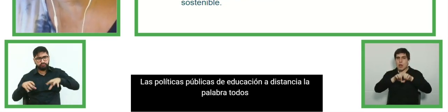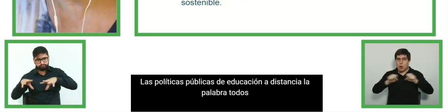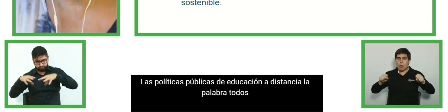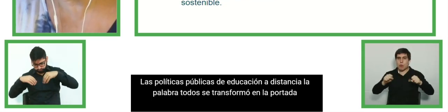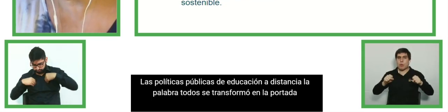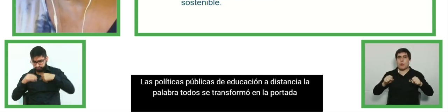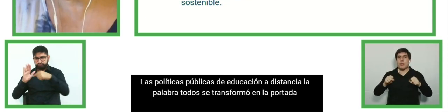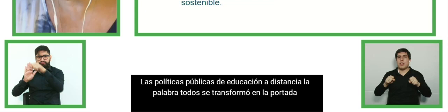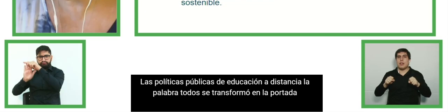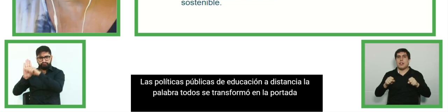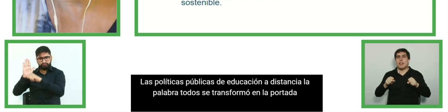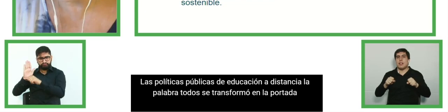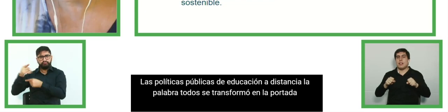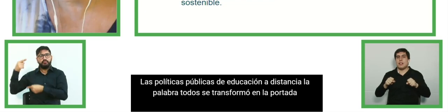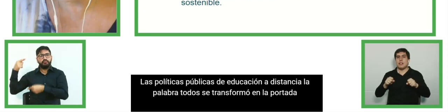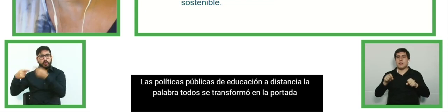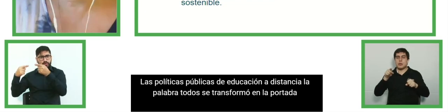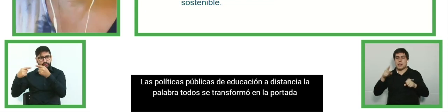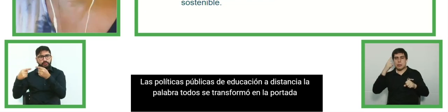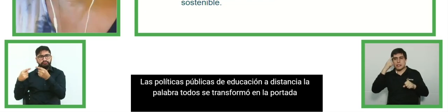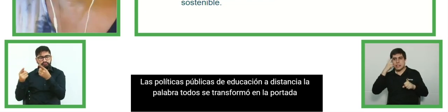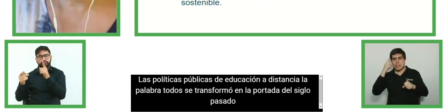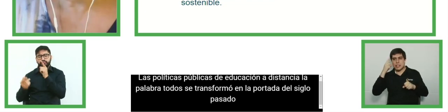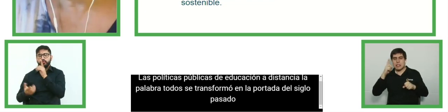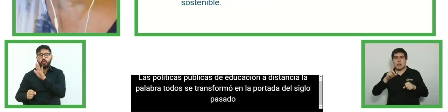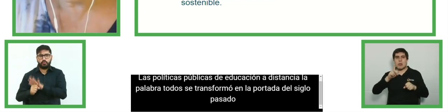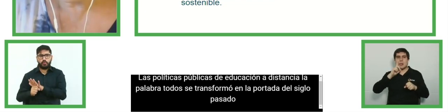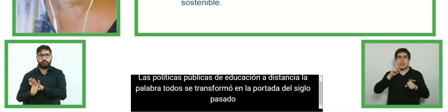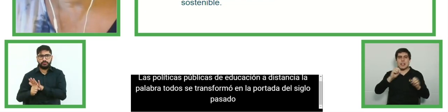being absolutely clear on their commitment,